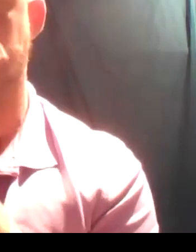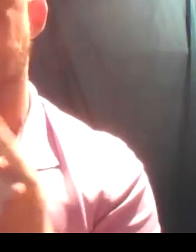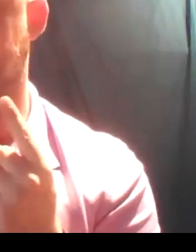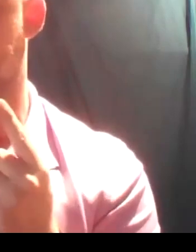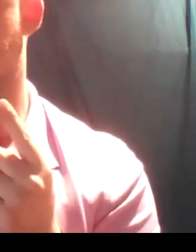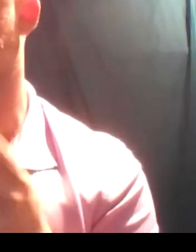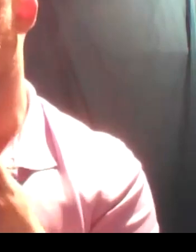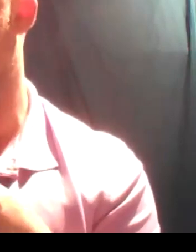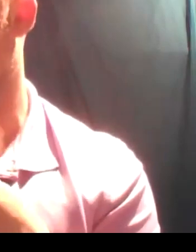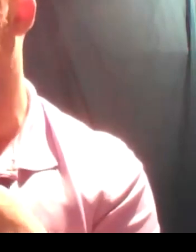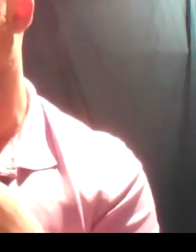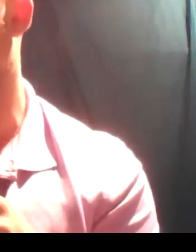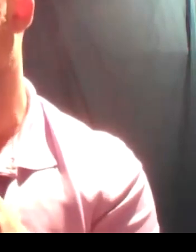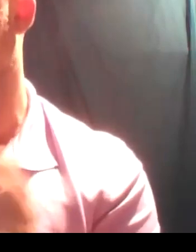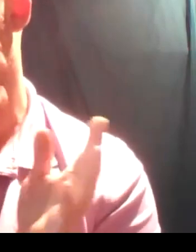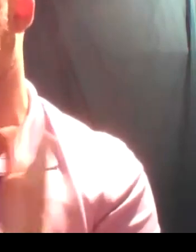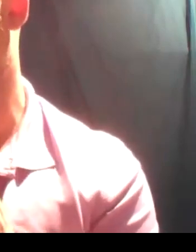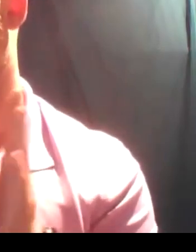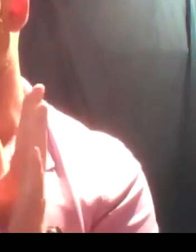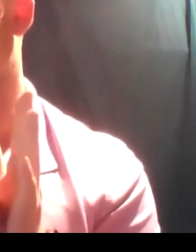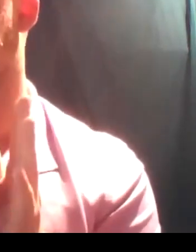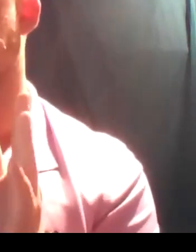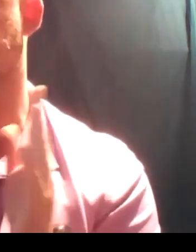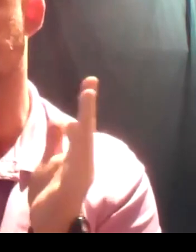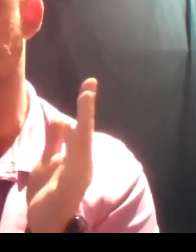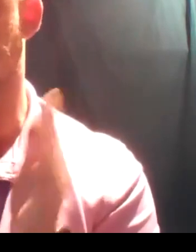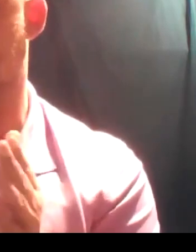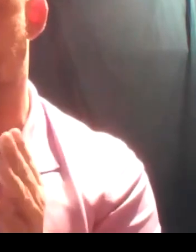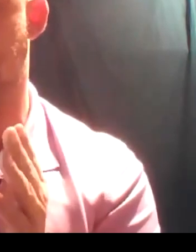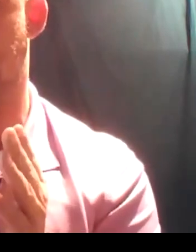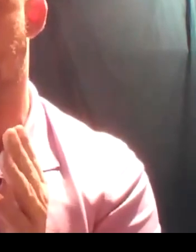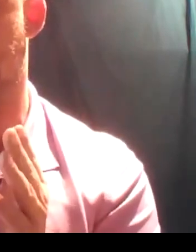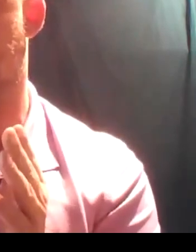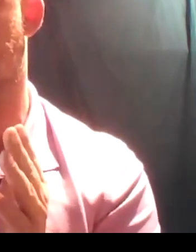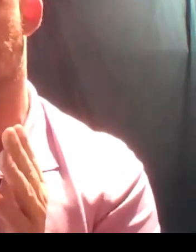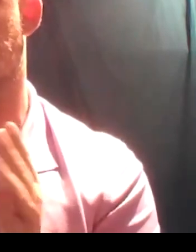of a 2-year plan that the state really needs to focus on